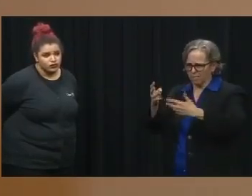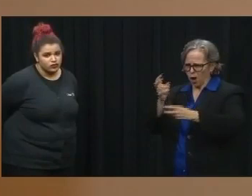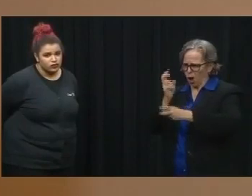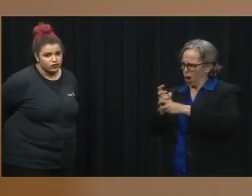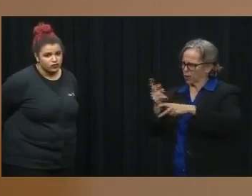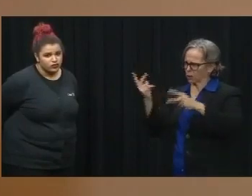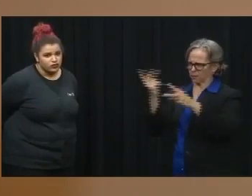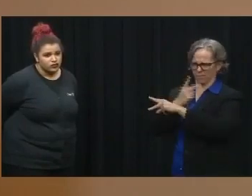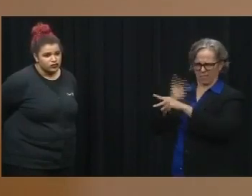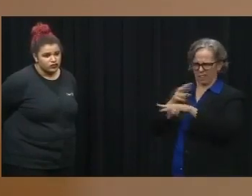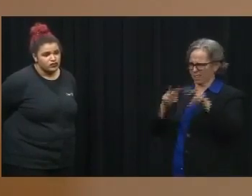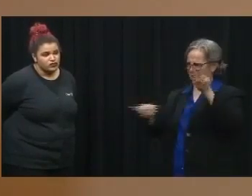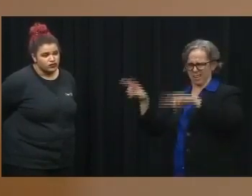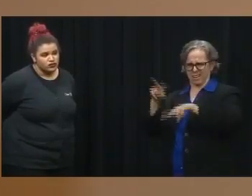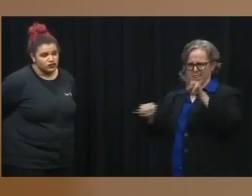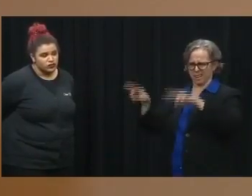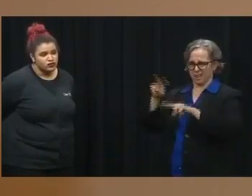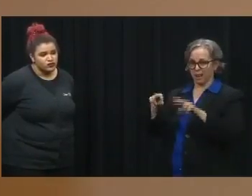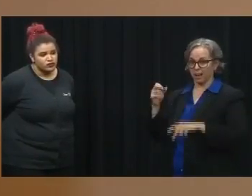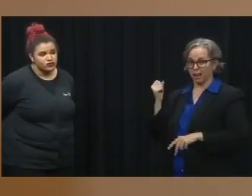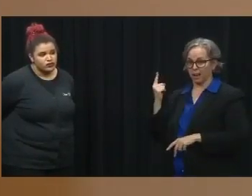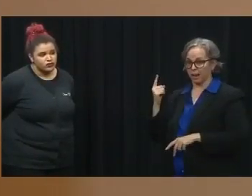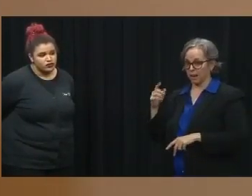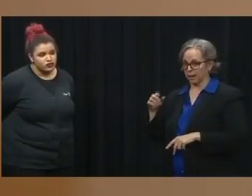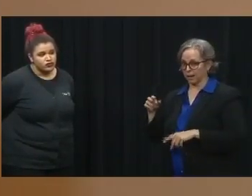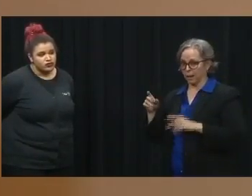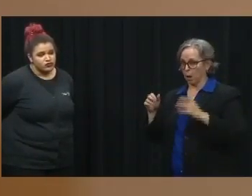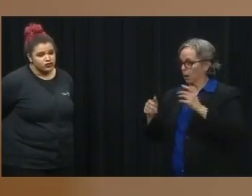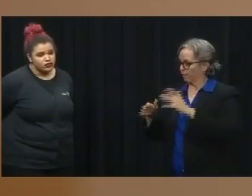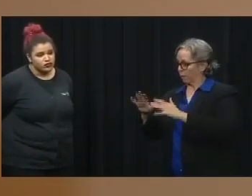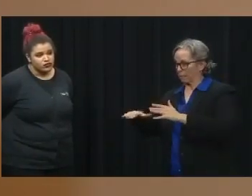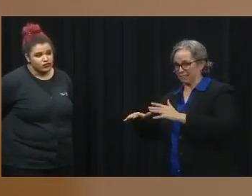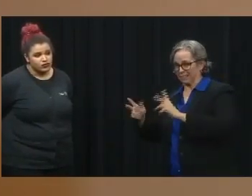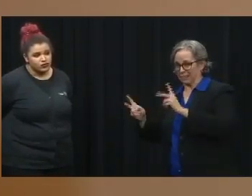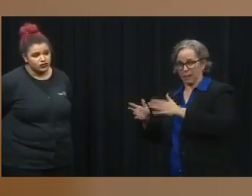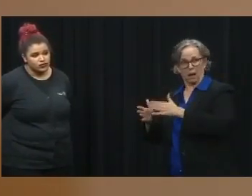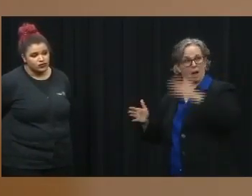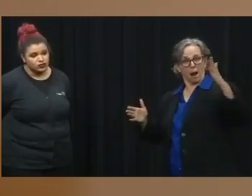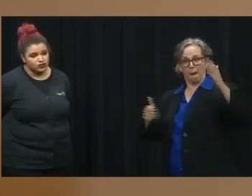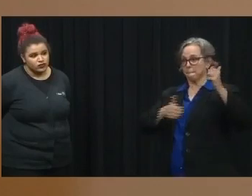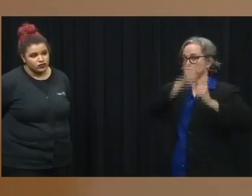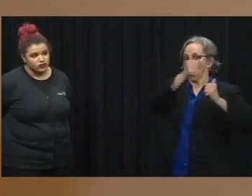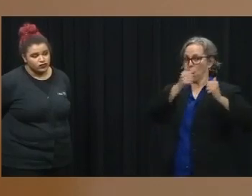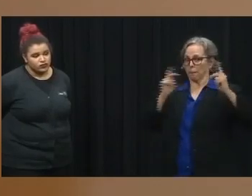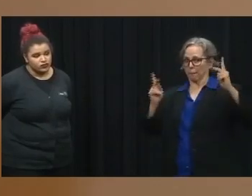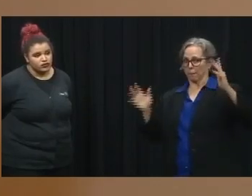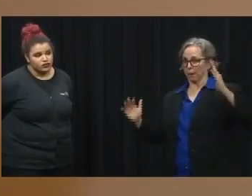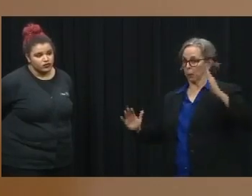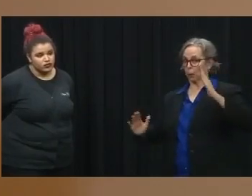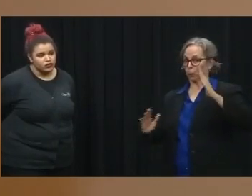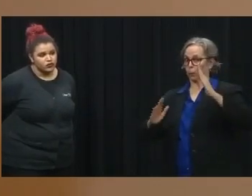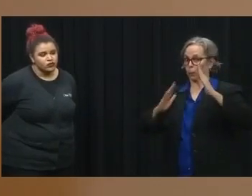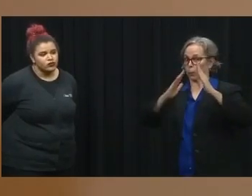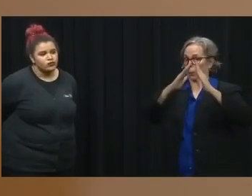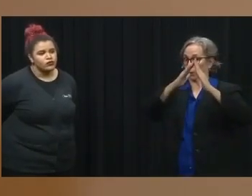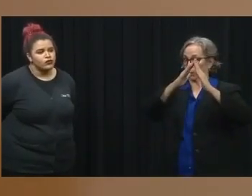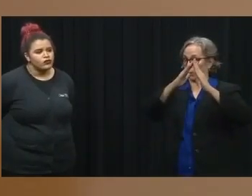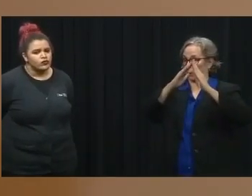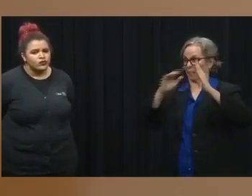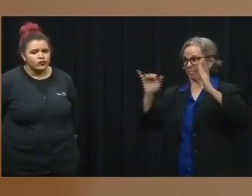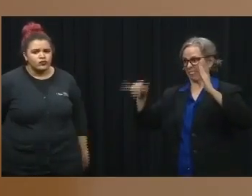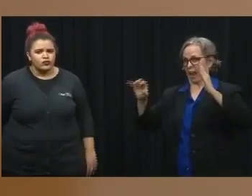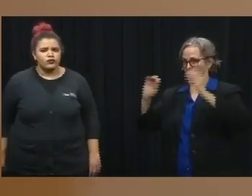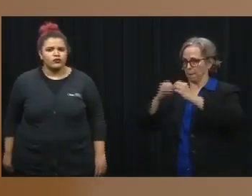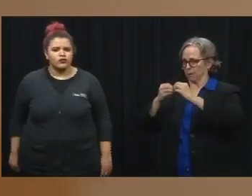to most. That will be at the peak surge that we could be seeing that many cases a day. You're referring 6,000,